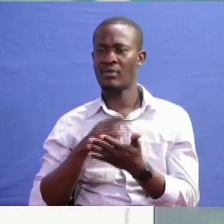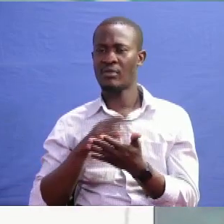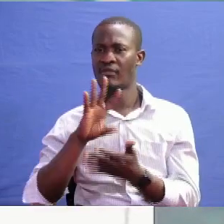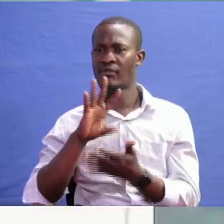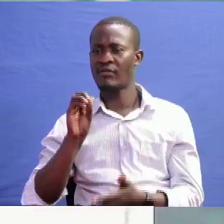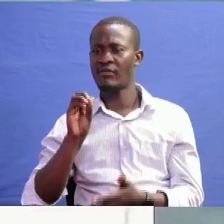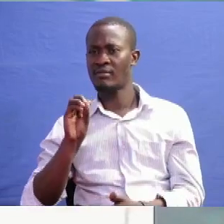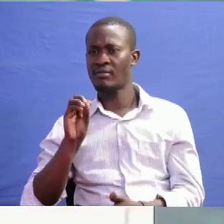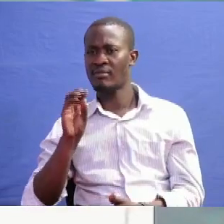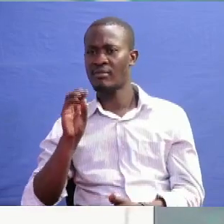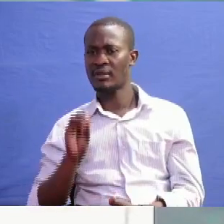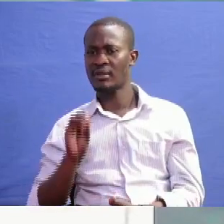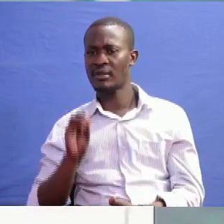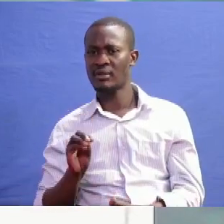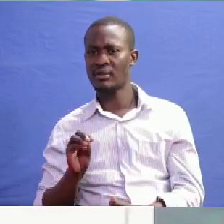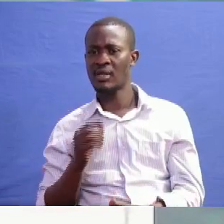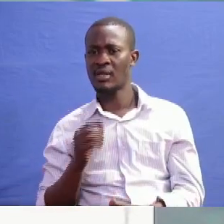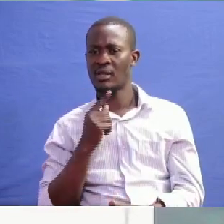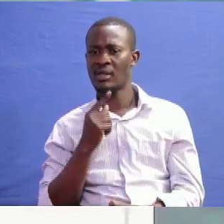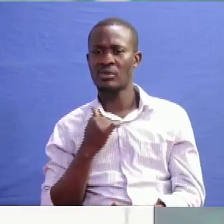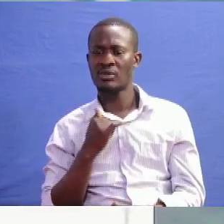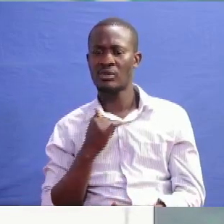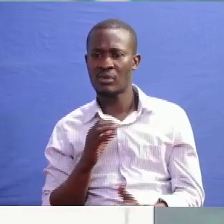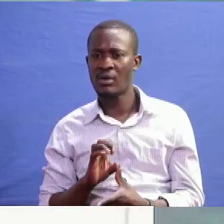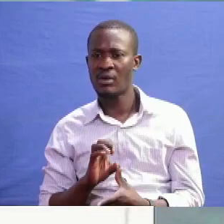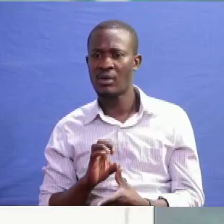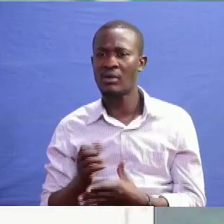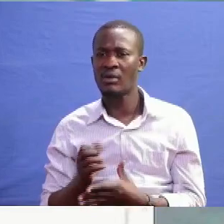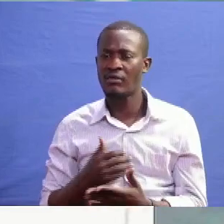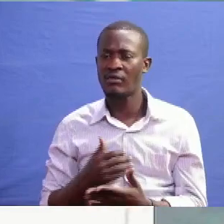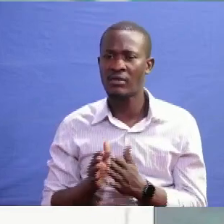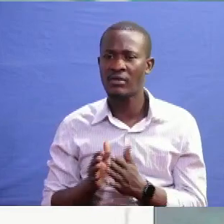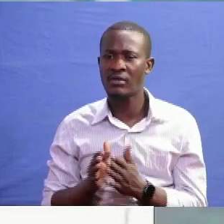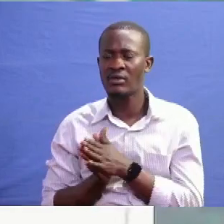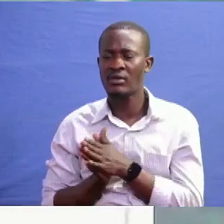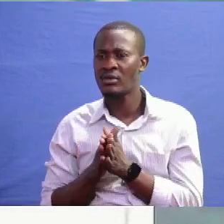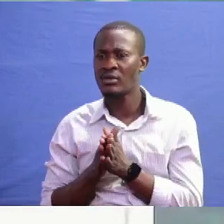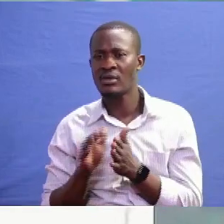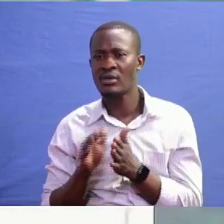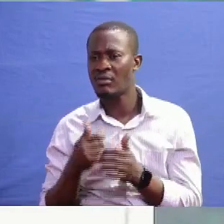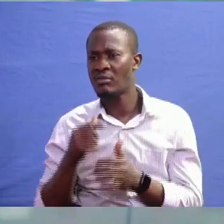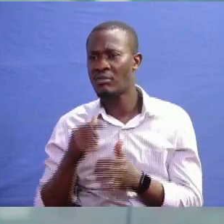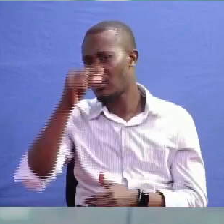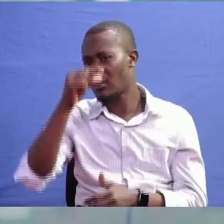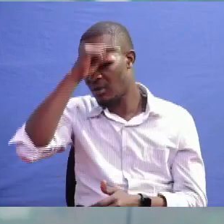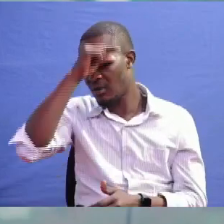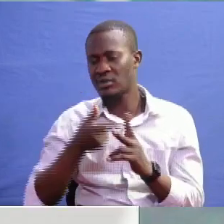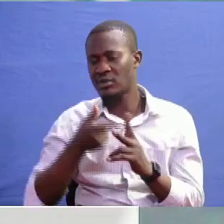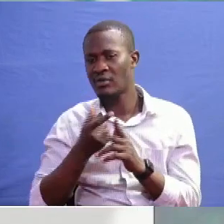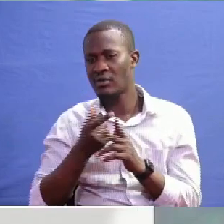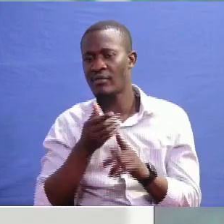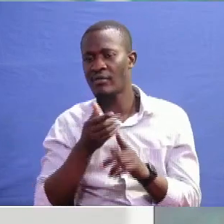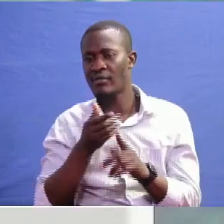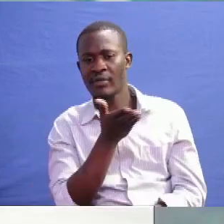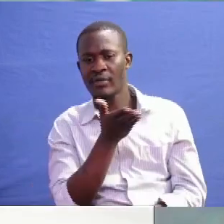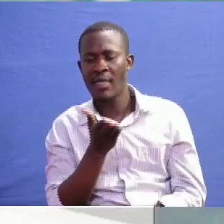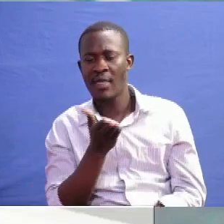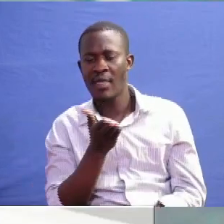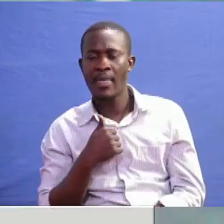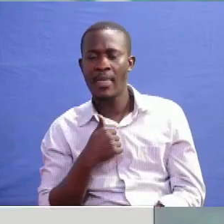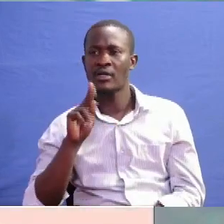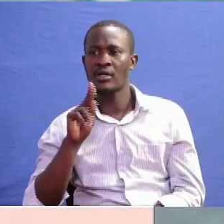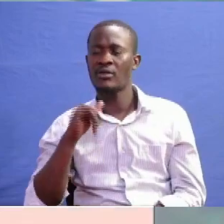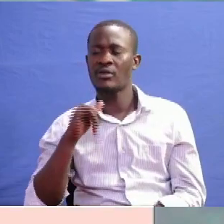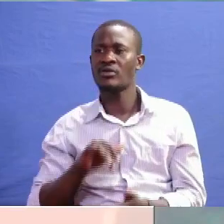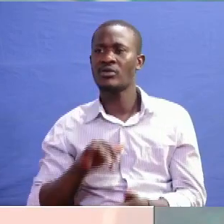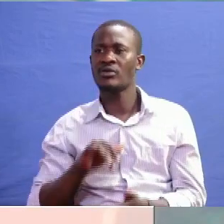cost of the program. And so even this story you hear of half-baked graduates could have started from there. All right. Now, in this case, the government is going